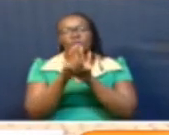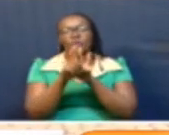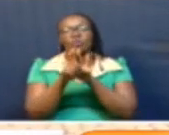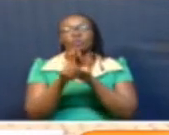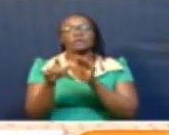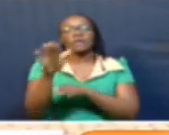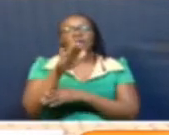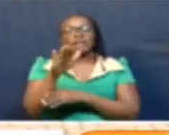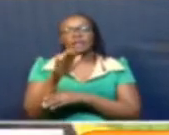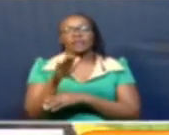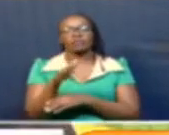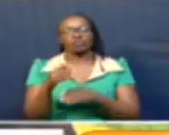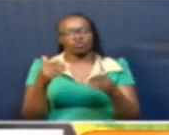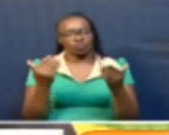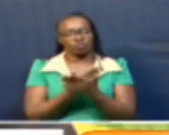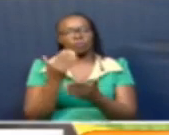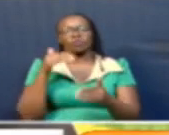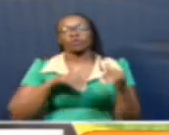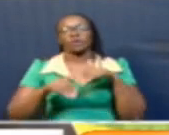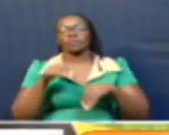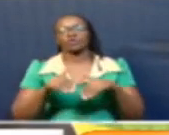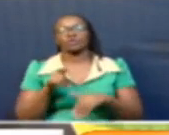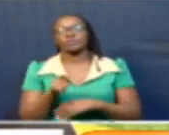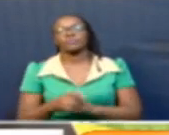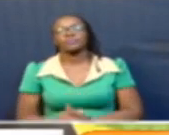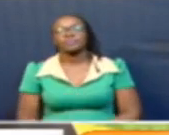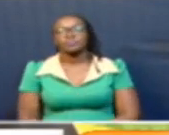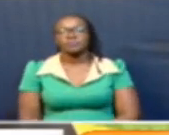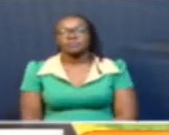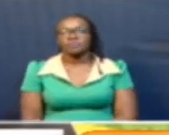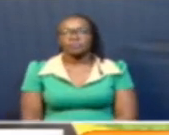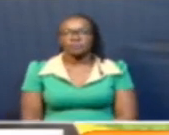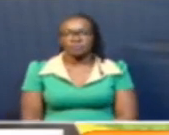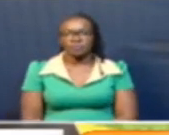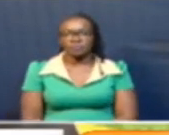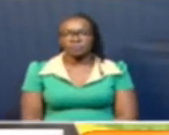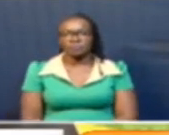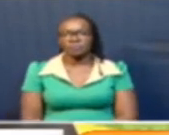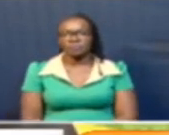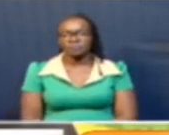fight against corruption. Stephen Letoo, Citizen TV, Parliament Buildings in Nairobi.